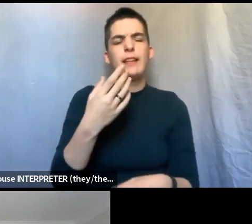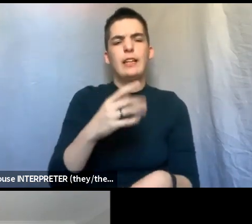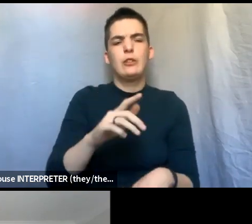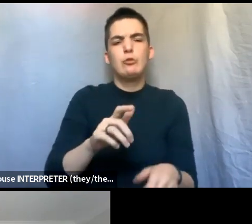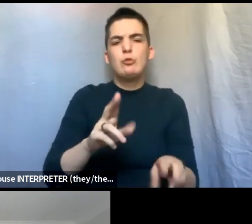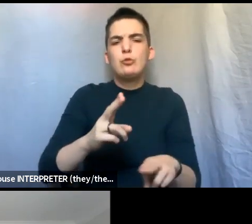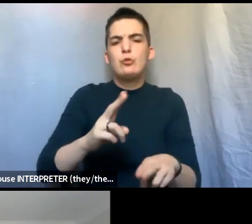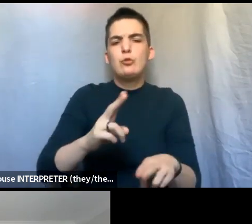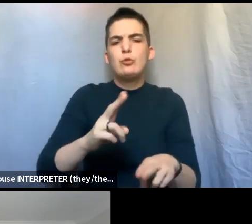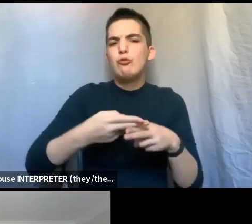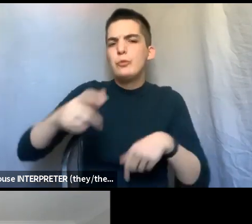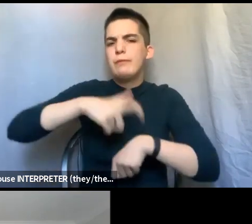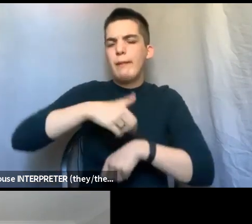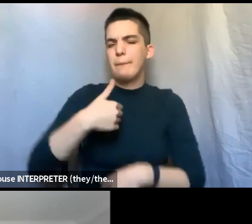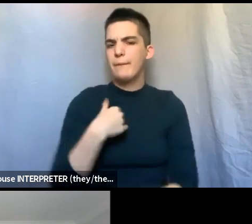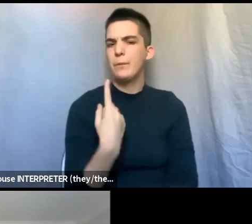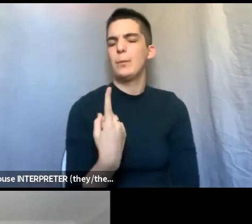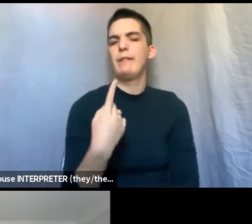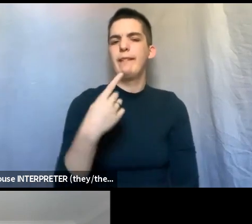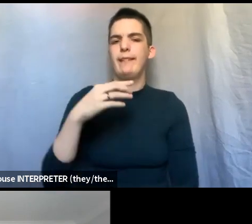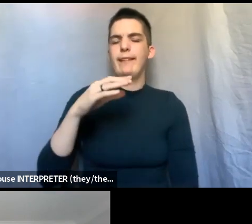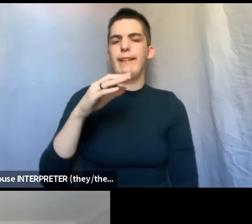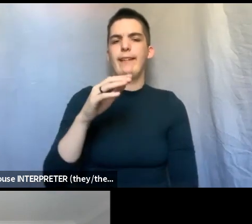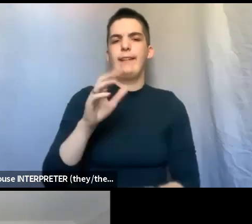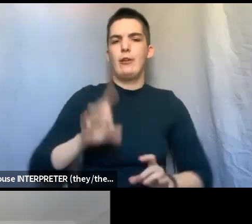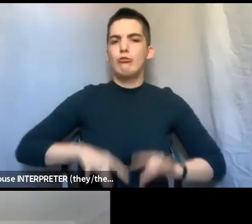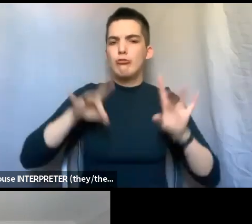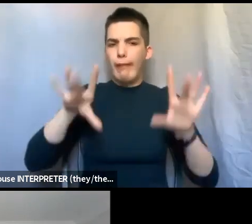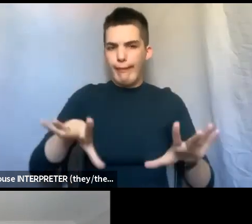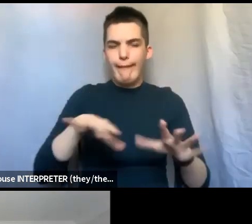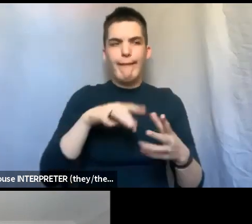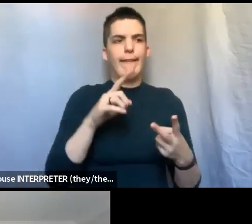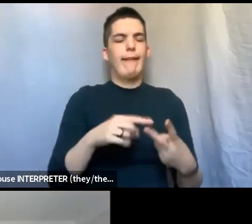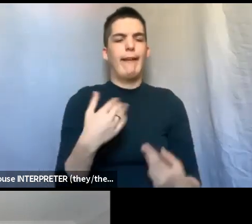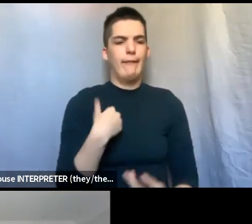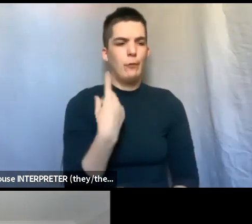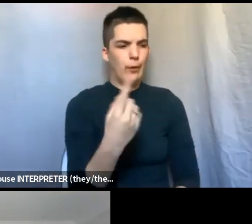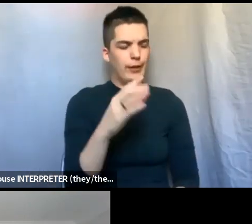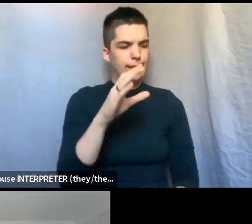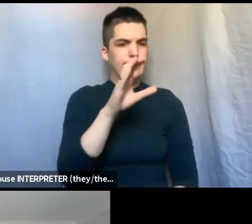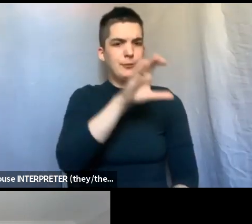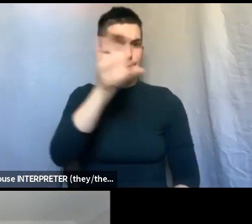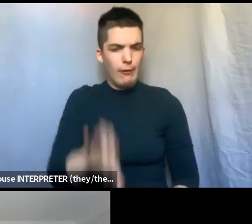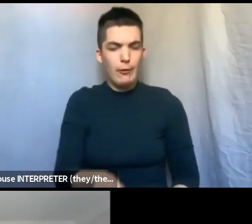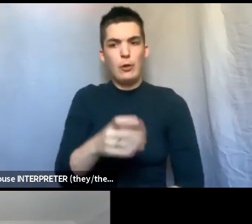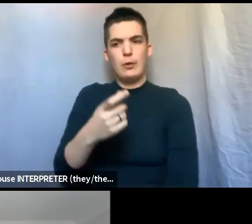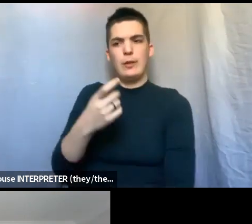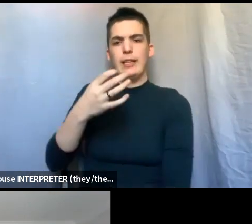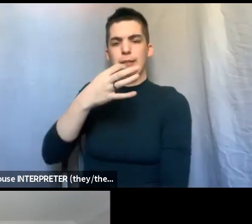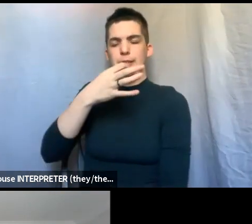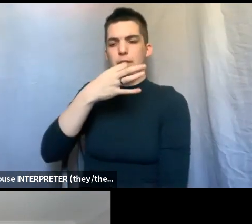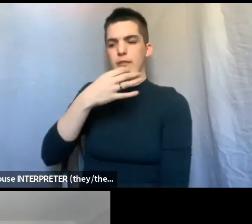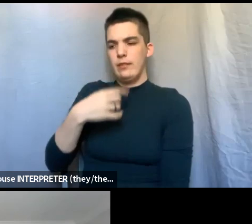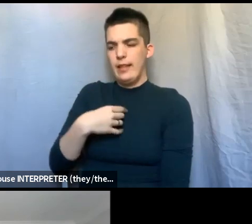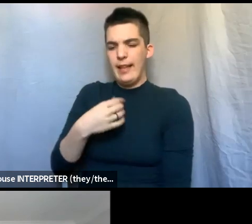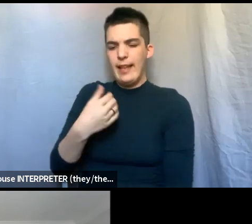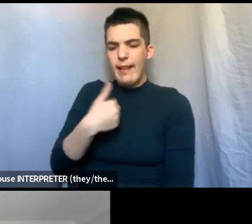in Chicago. And now we have a baby lab, a Mediterranean lab that started in Beirut.